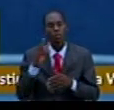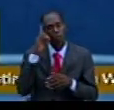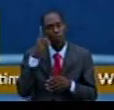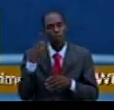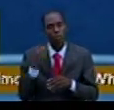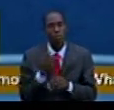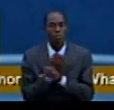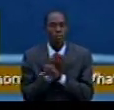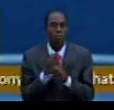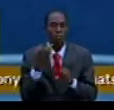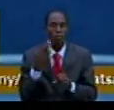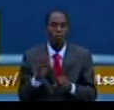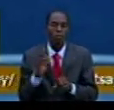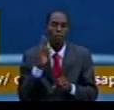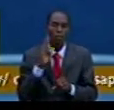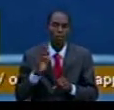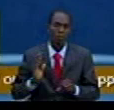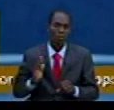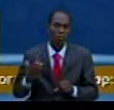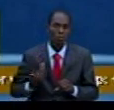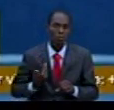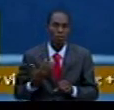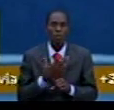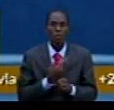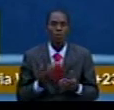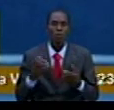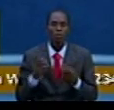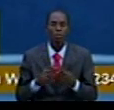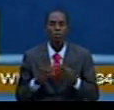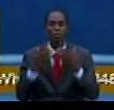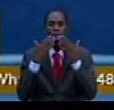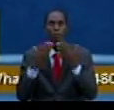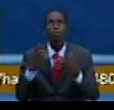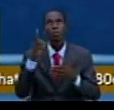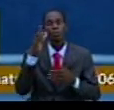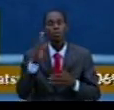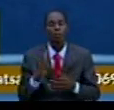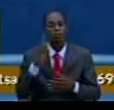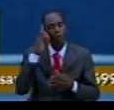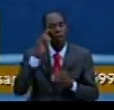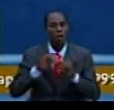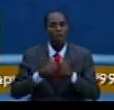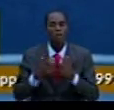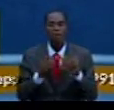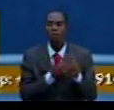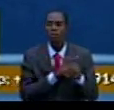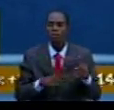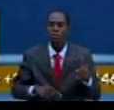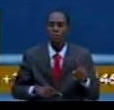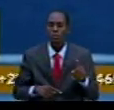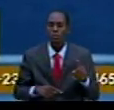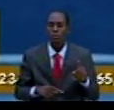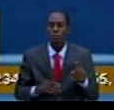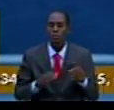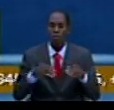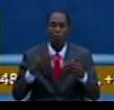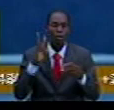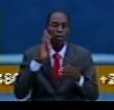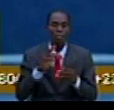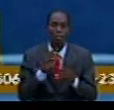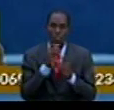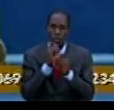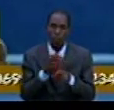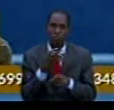speak louder. And I want to thank God for how the Lord, for the gift of life. It